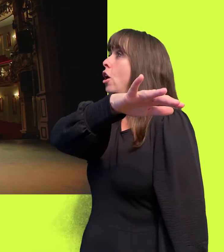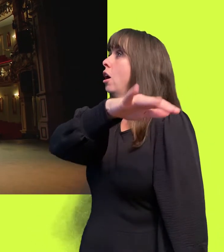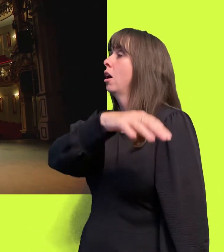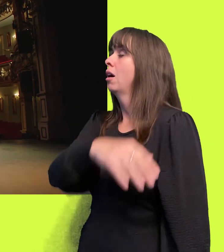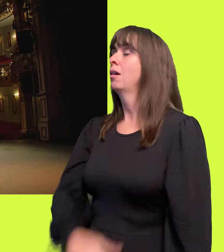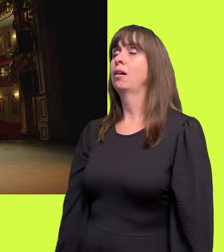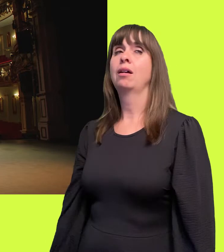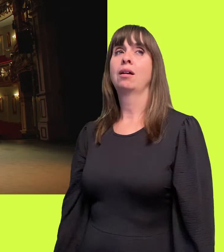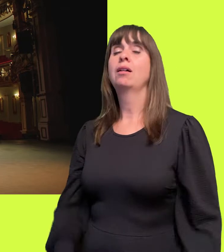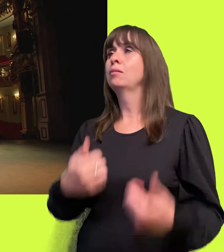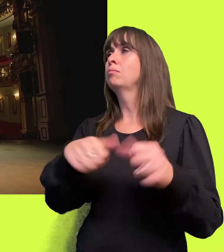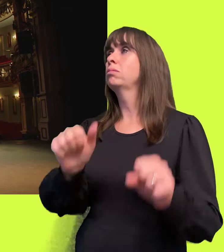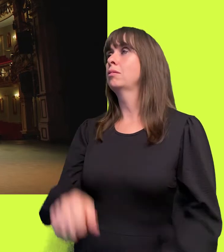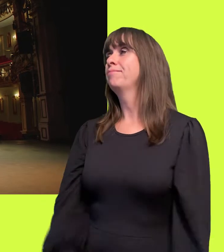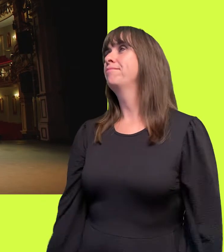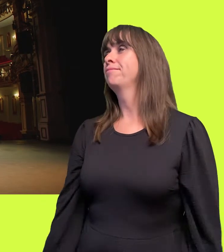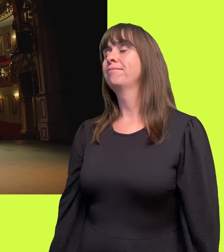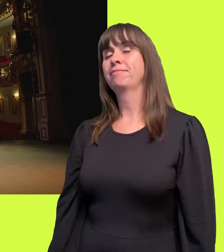Found her.